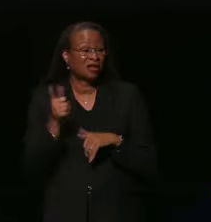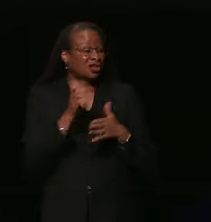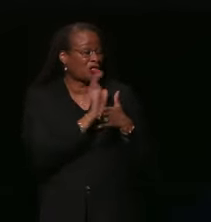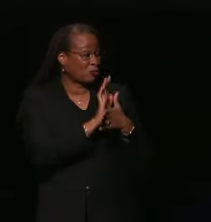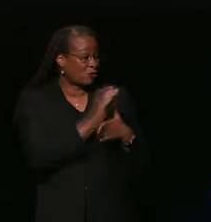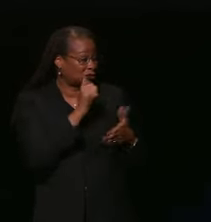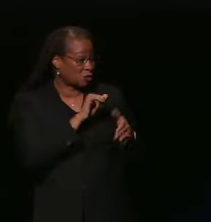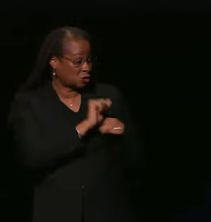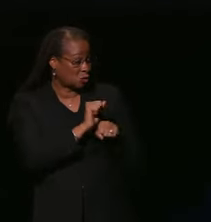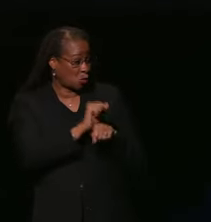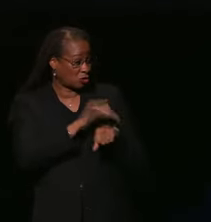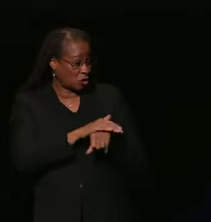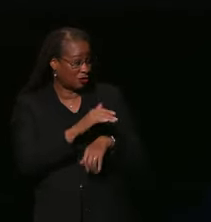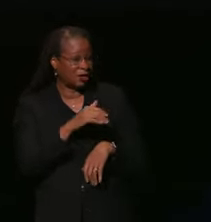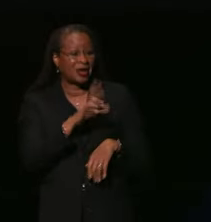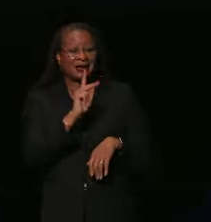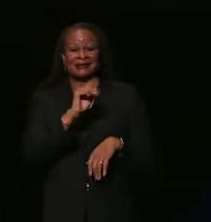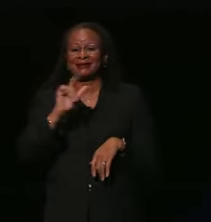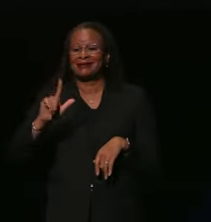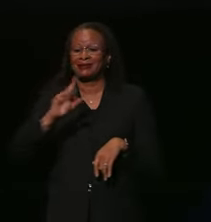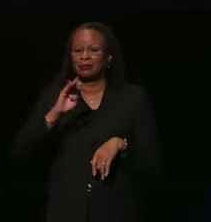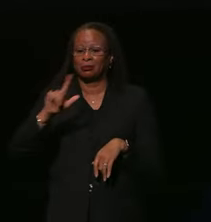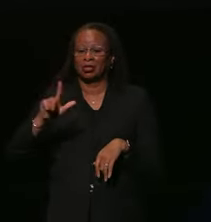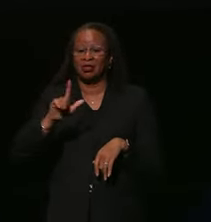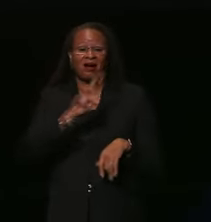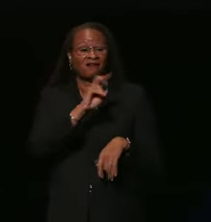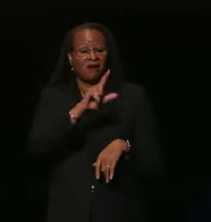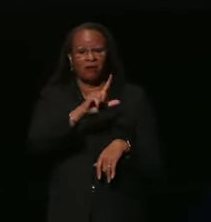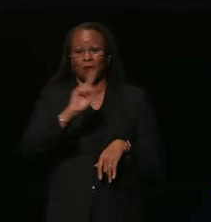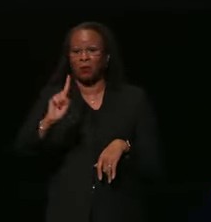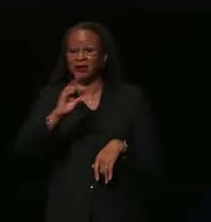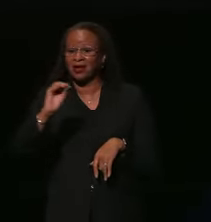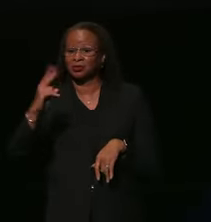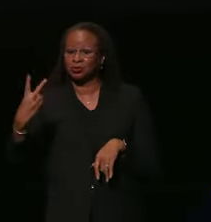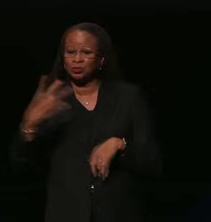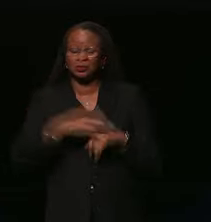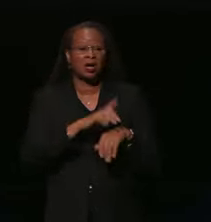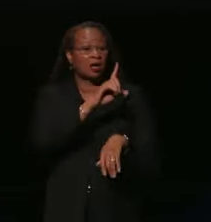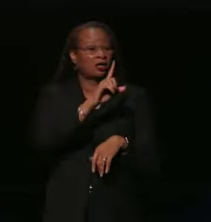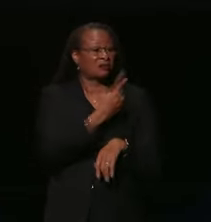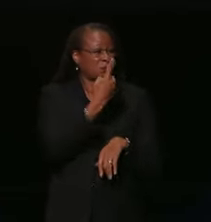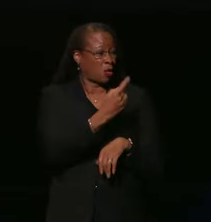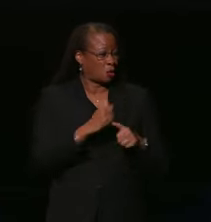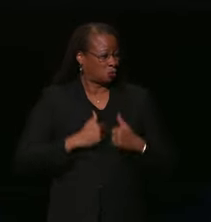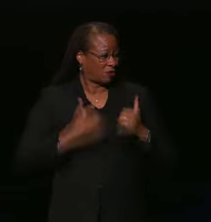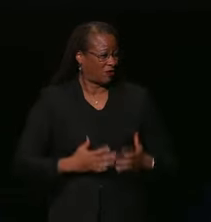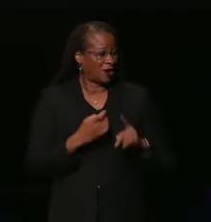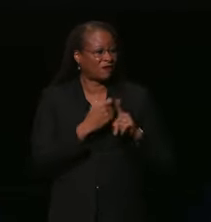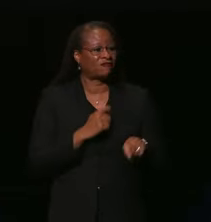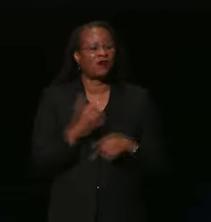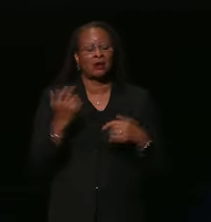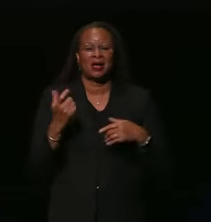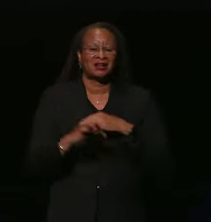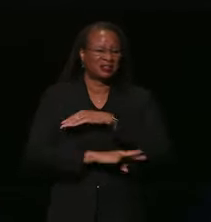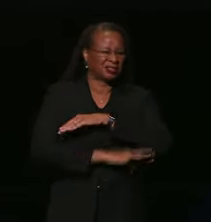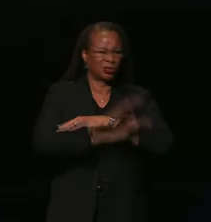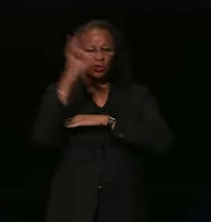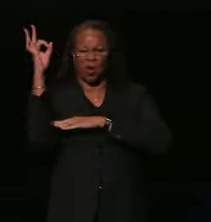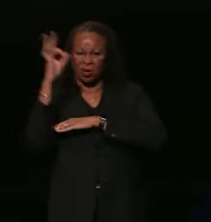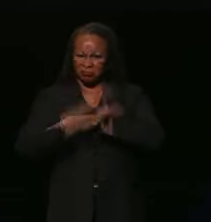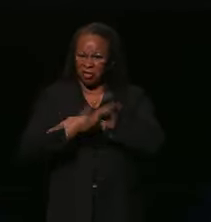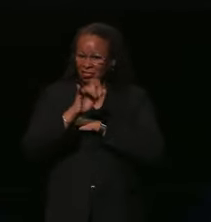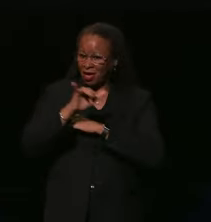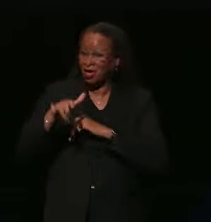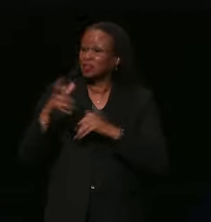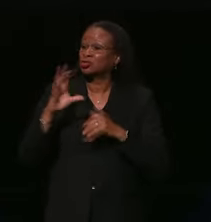Some of his other feature credits include Kill Bill, Volumes 1 and 2, Lone Survivor, and From Dusk Till Dawn. He's also the